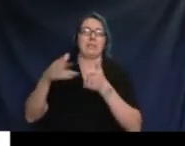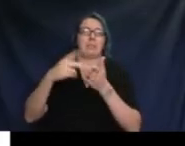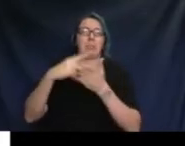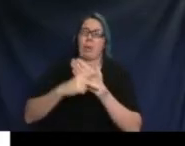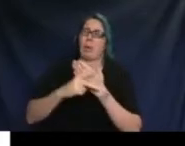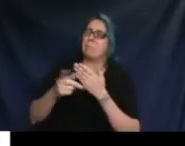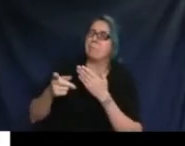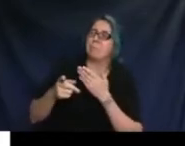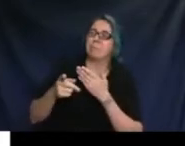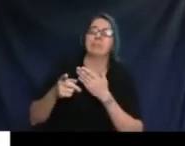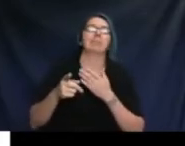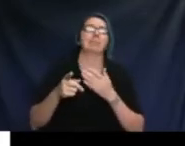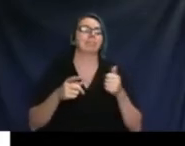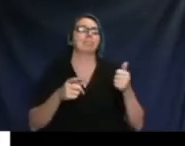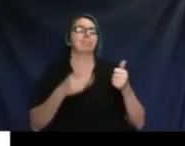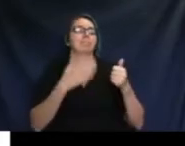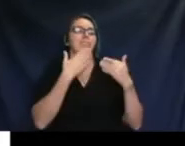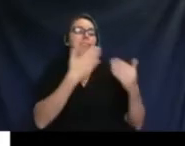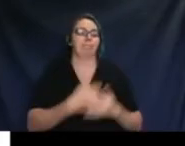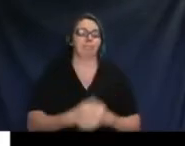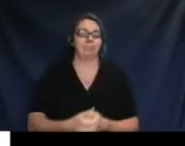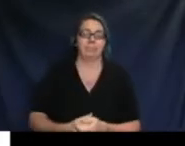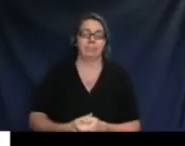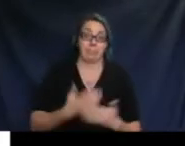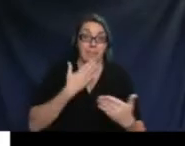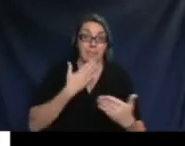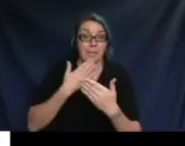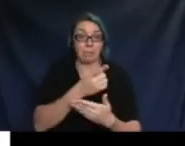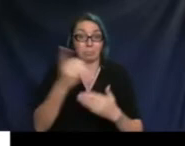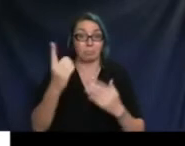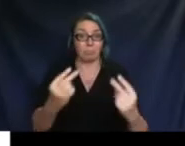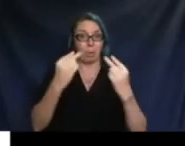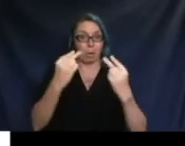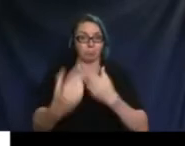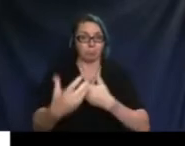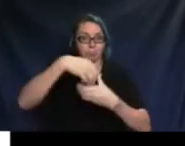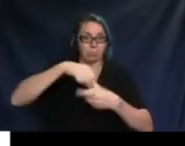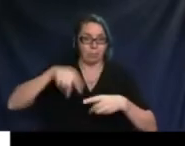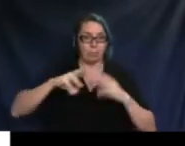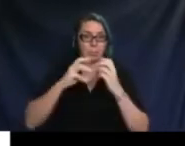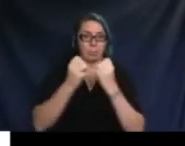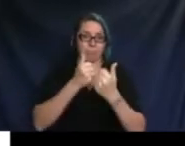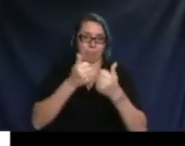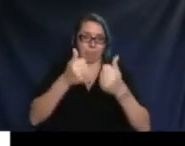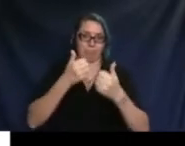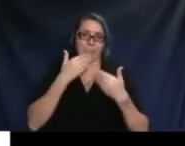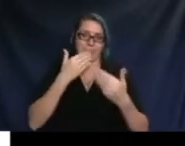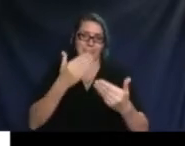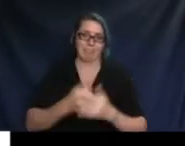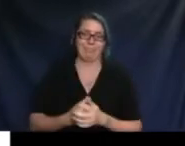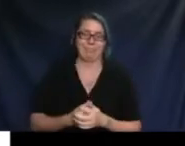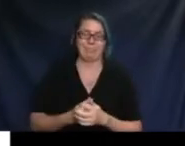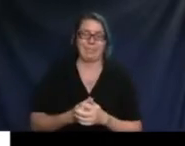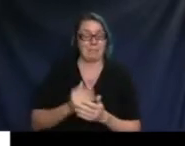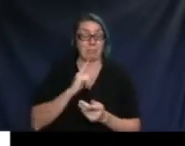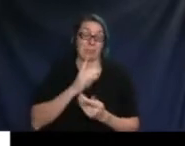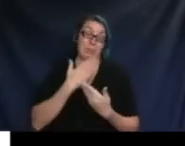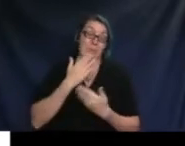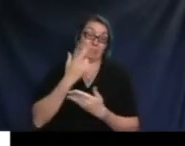Thank you so much for joining us today. It's so nice to see so many of you here and interested in all of these opportunities that are coming